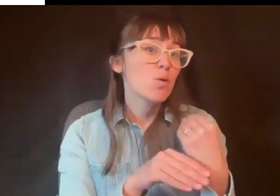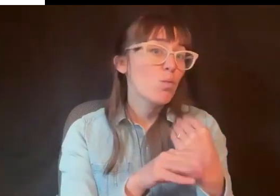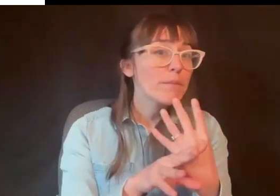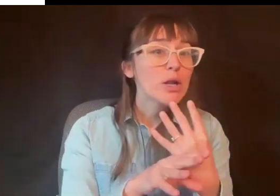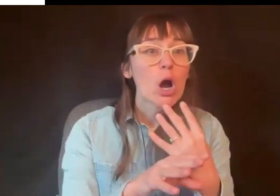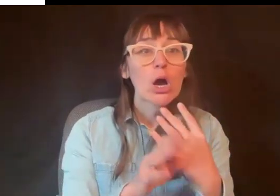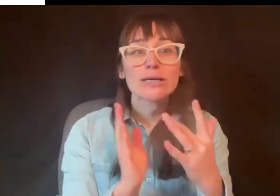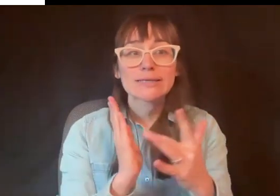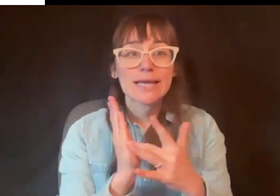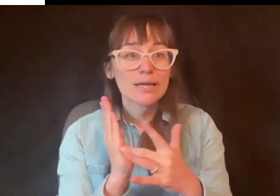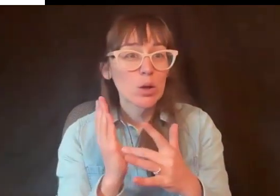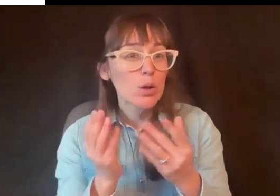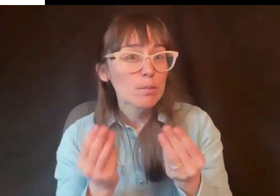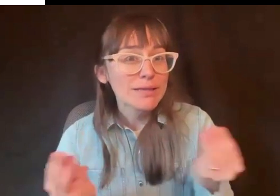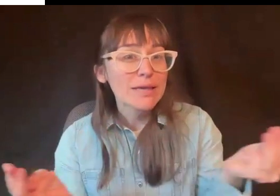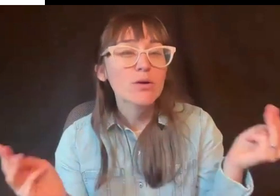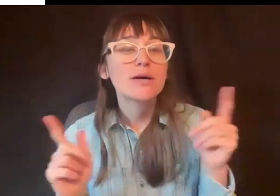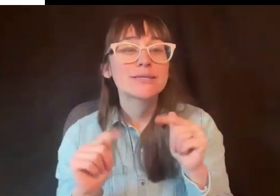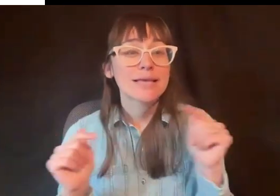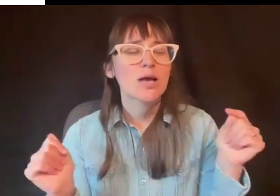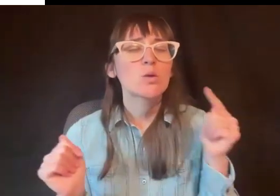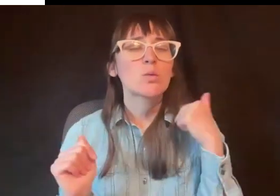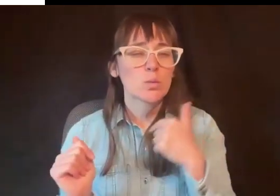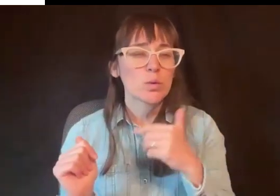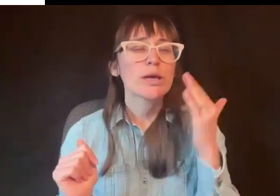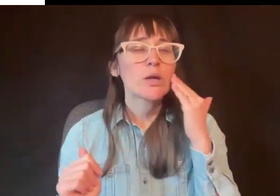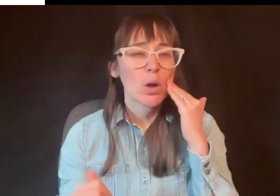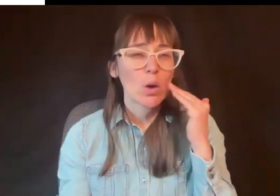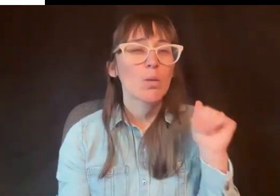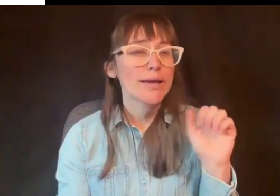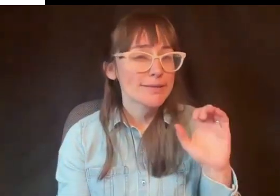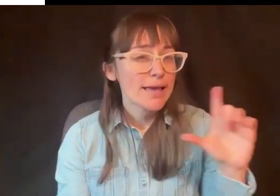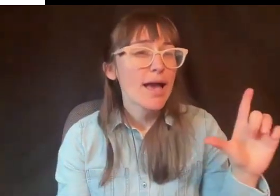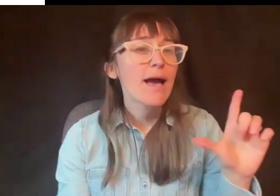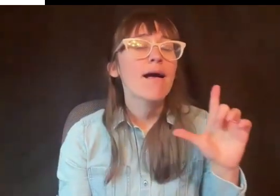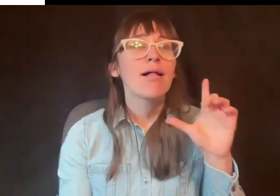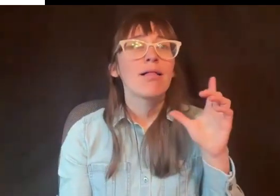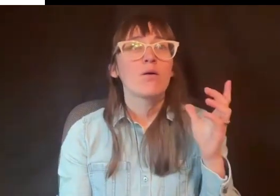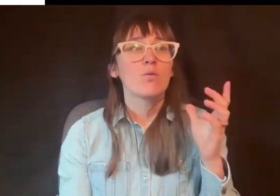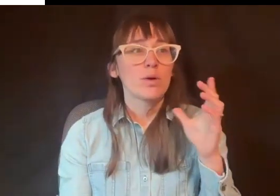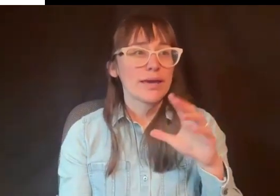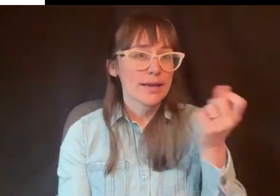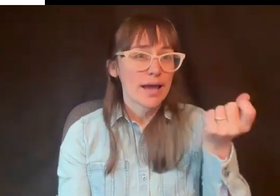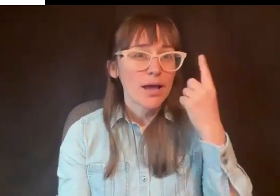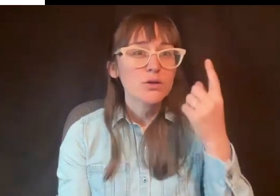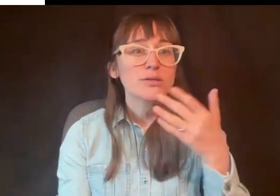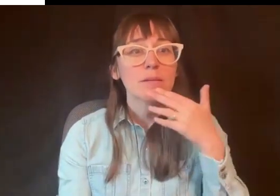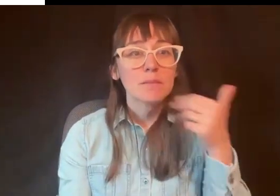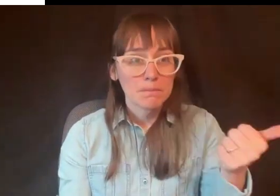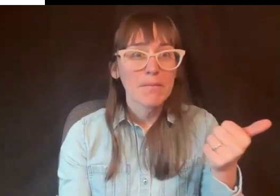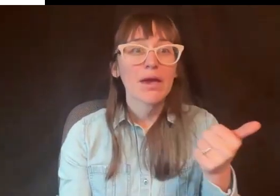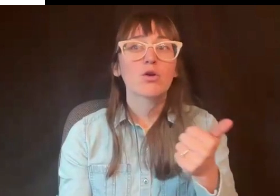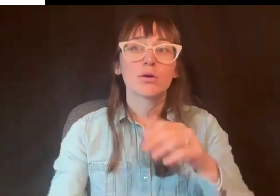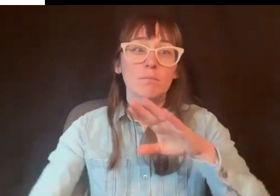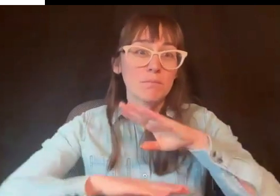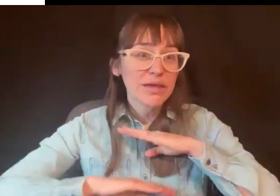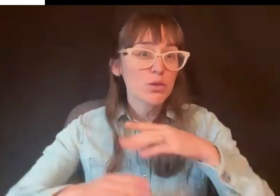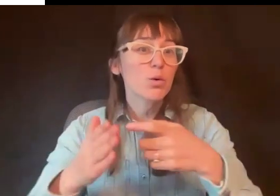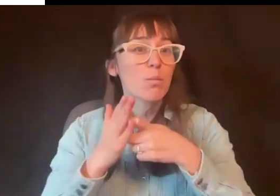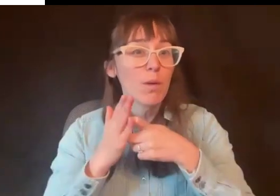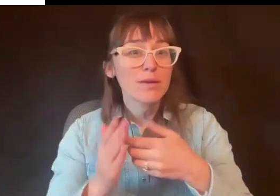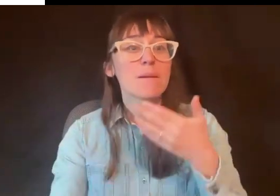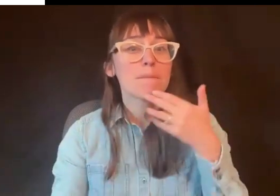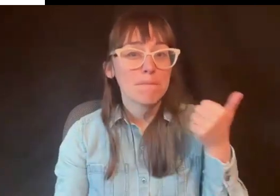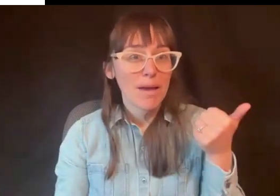and more. We know the Aging Network is easier to understand how to properly meet the statutory requirements of the Older Americans Act